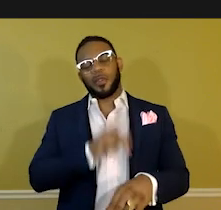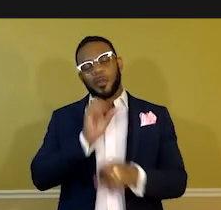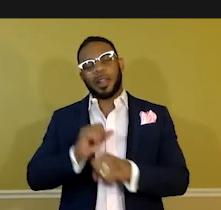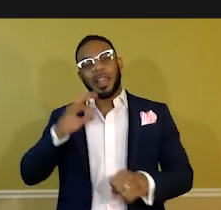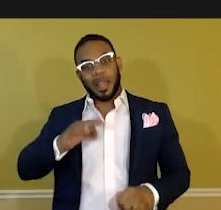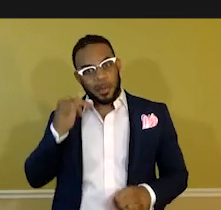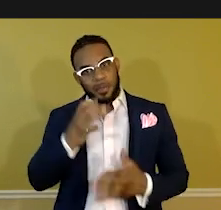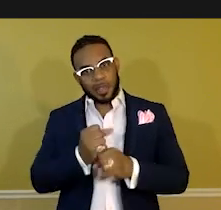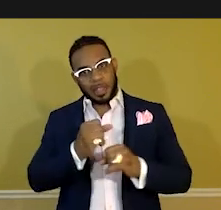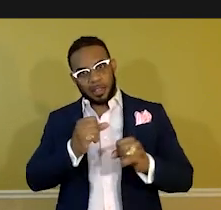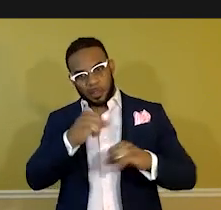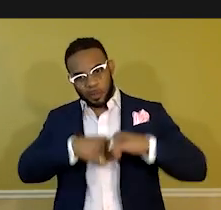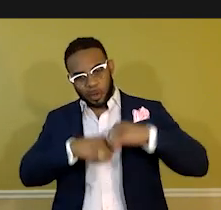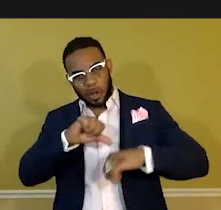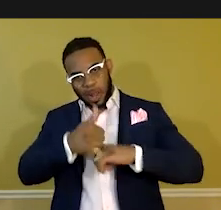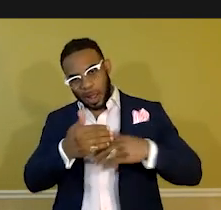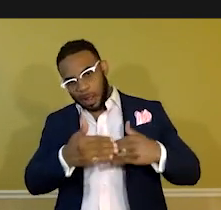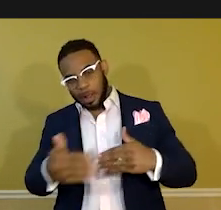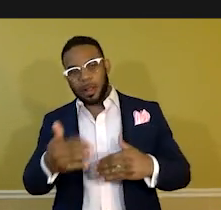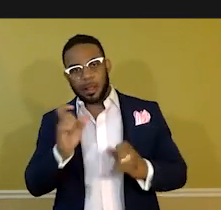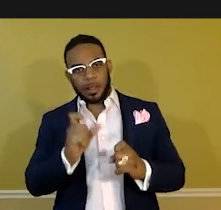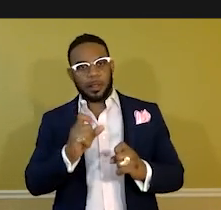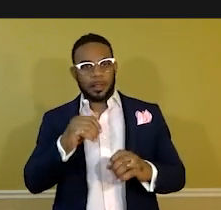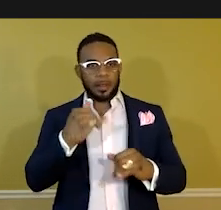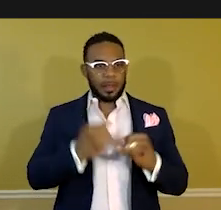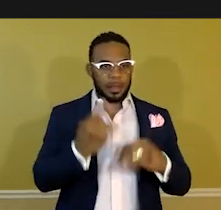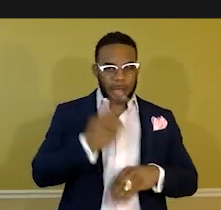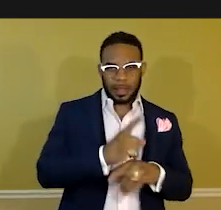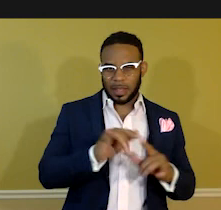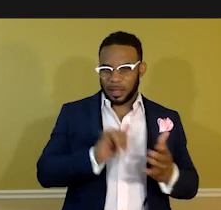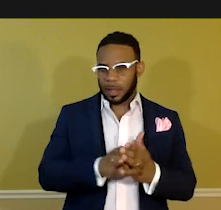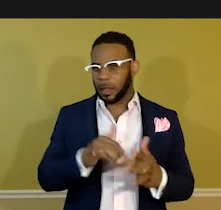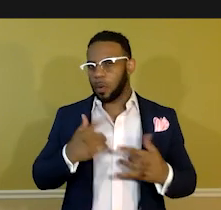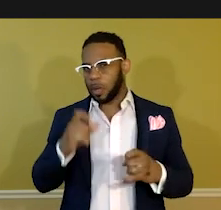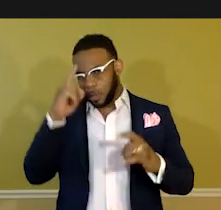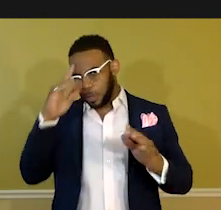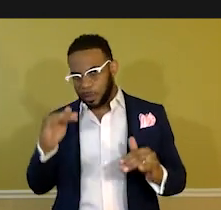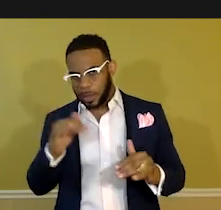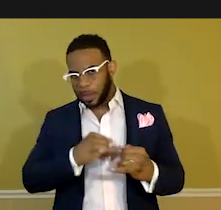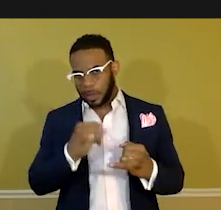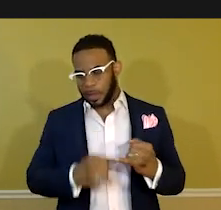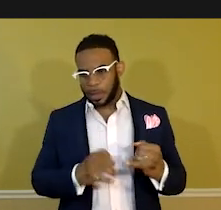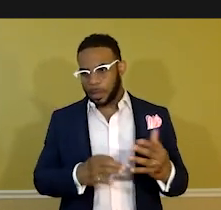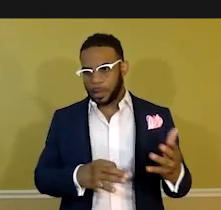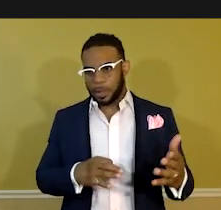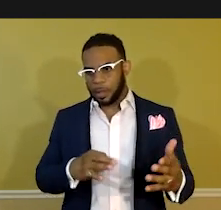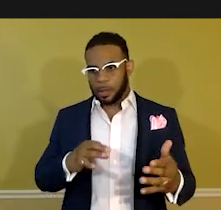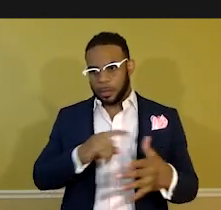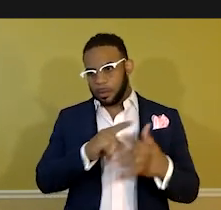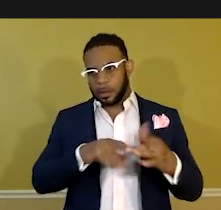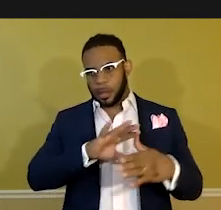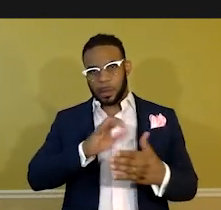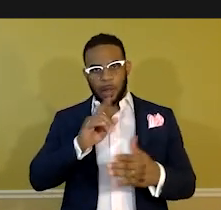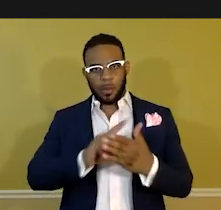helped you get a structured outline and, you know, gives you an end date and things like that. And, you know, what to expect at the end of, you know, X amount of weeks.